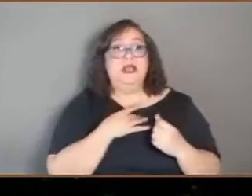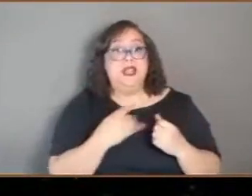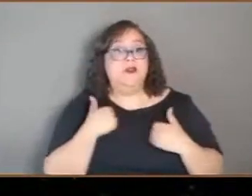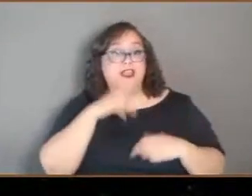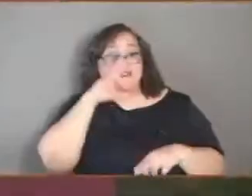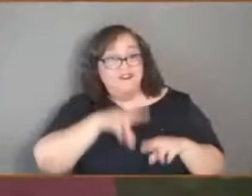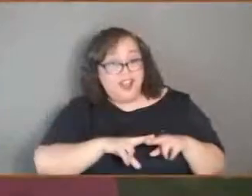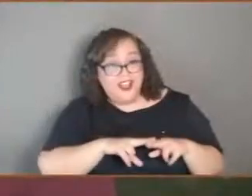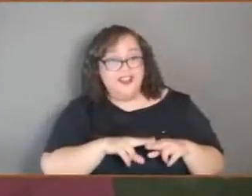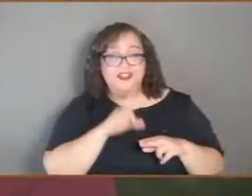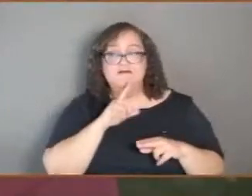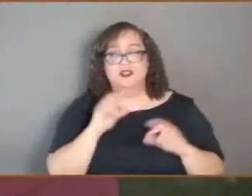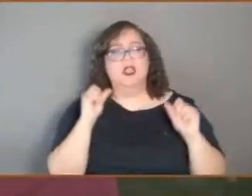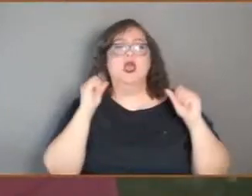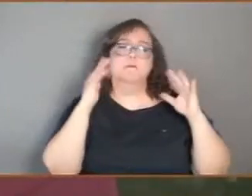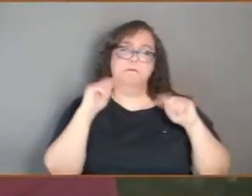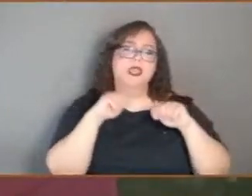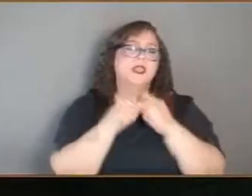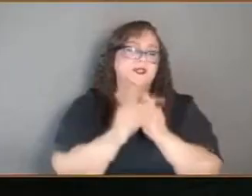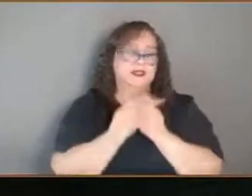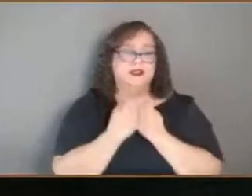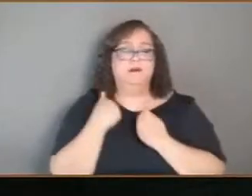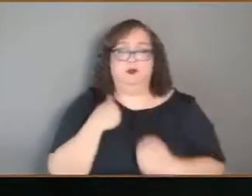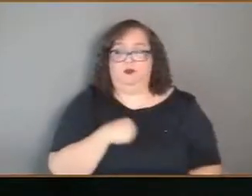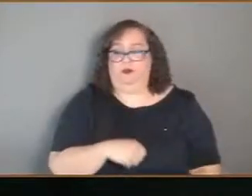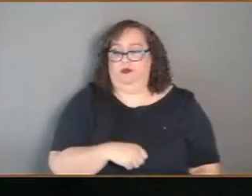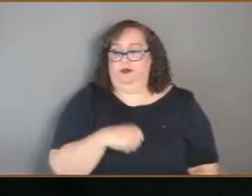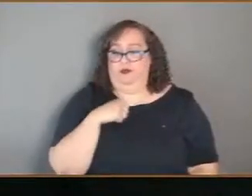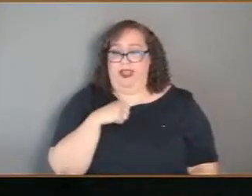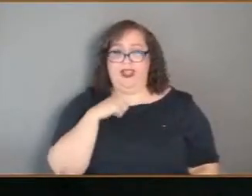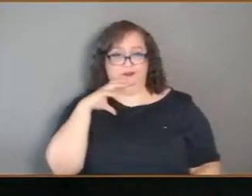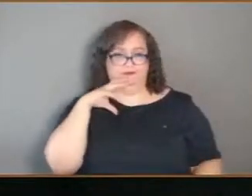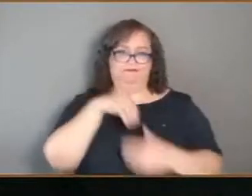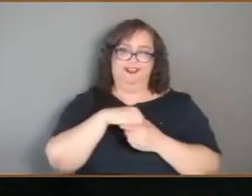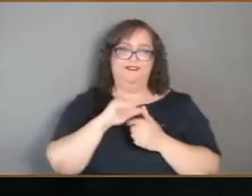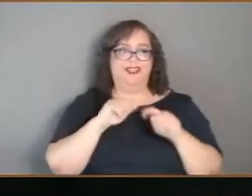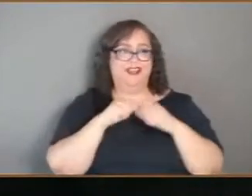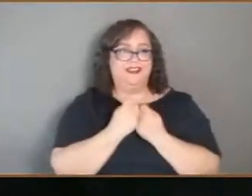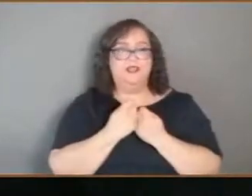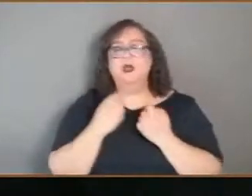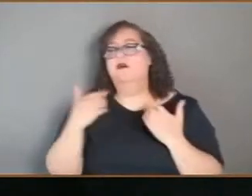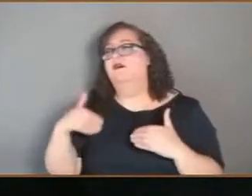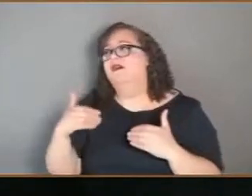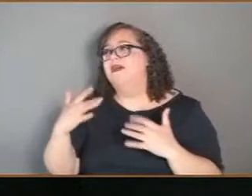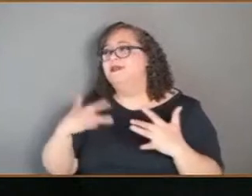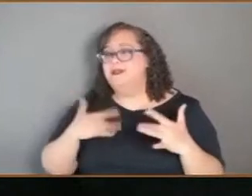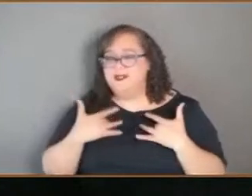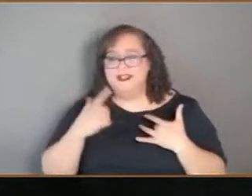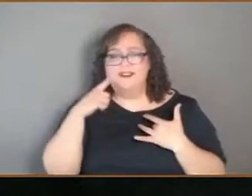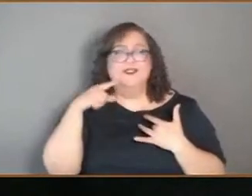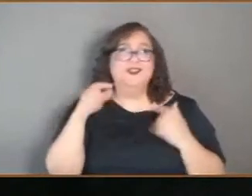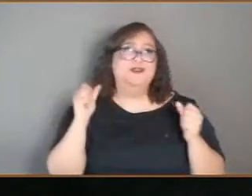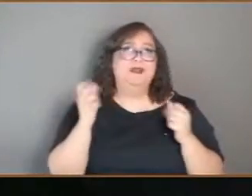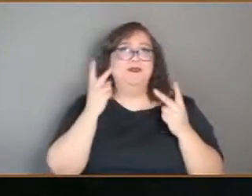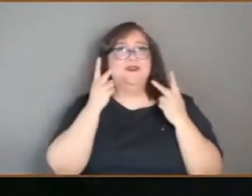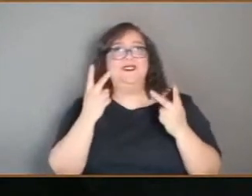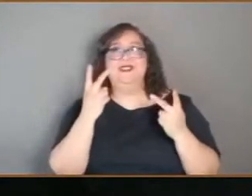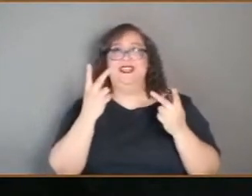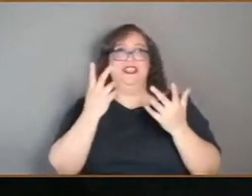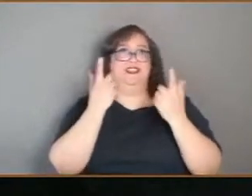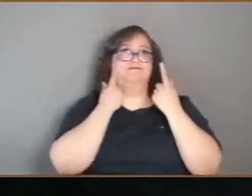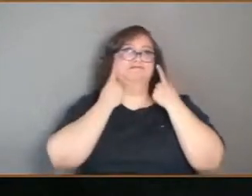amazing team, and we're really proud to be part of it. Yeah, absolutely. Guys, I'm so excited for you to get to see this come to fruition after so much hard work.